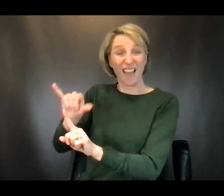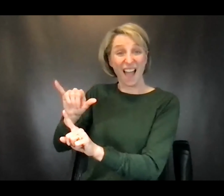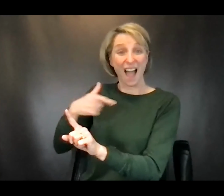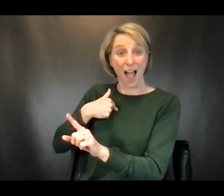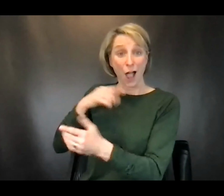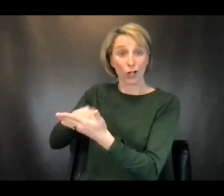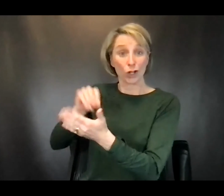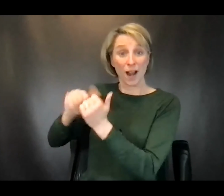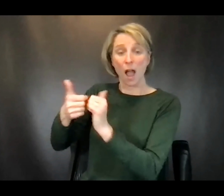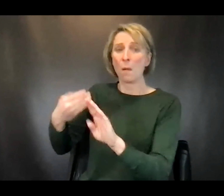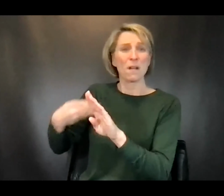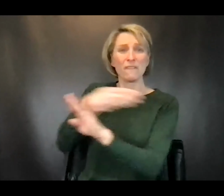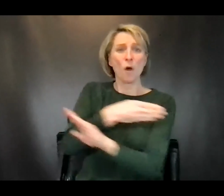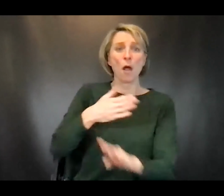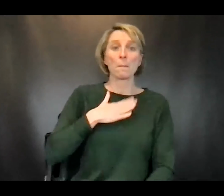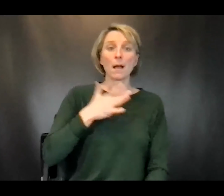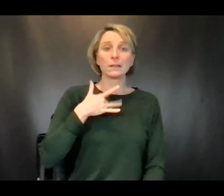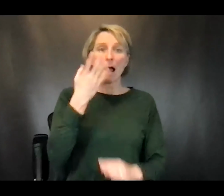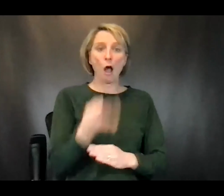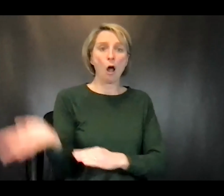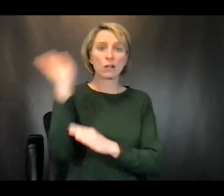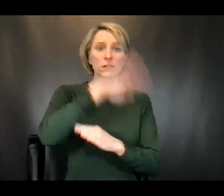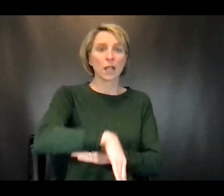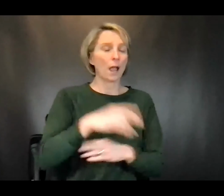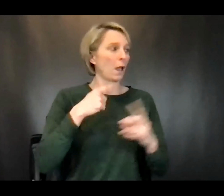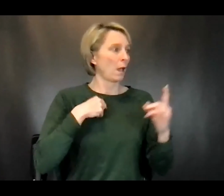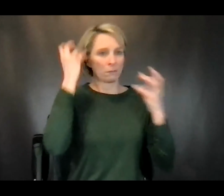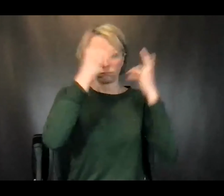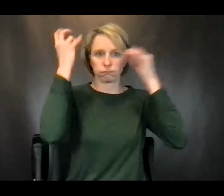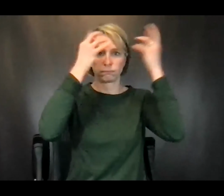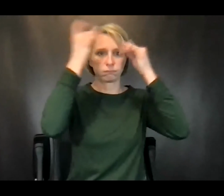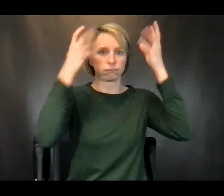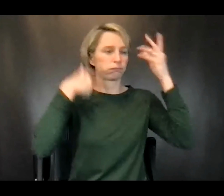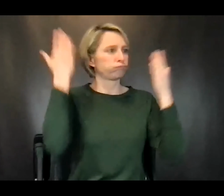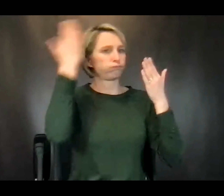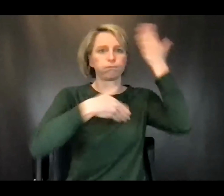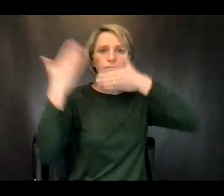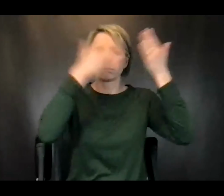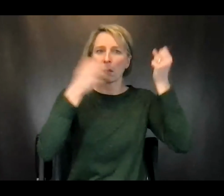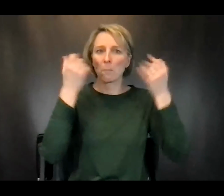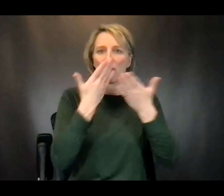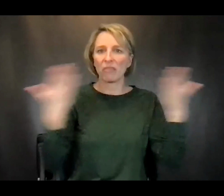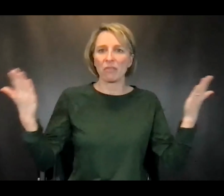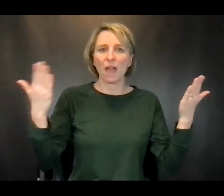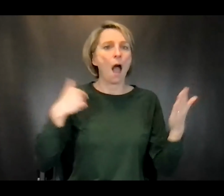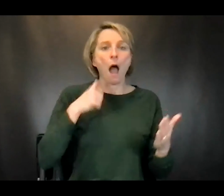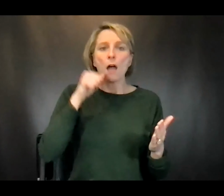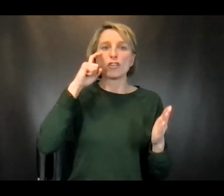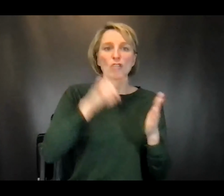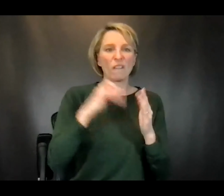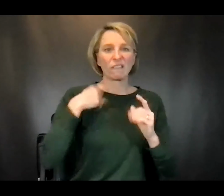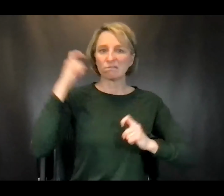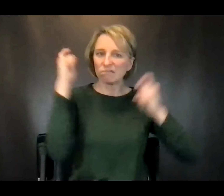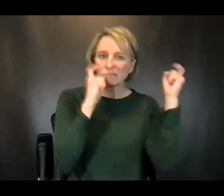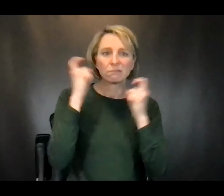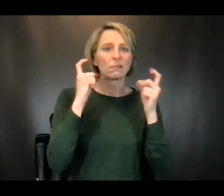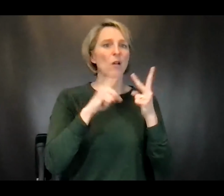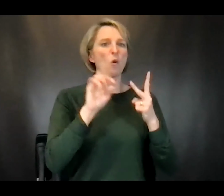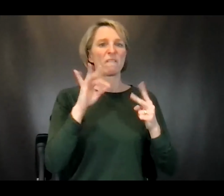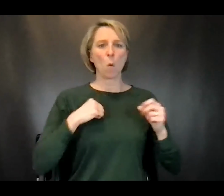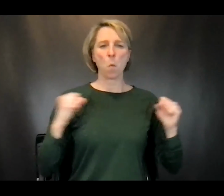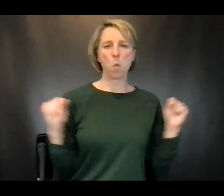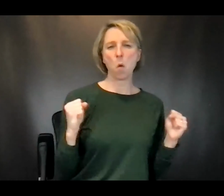I didn't notice my facial expressions. I didn't notice if I was cold or warm. I hardly noticed if I